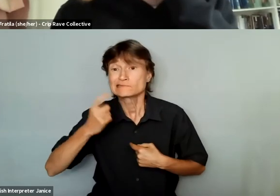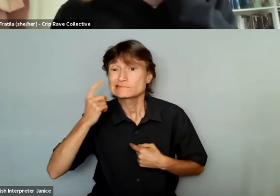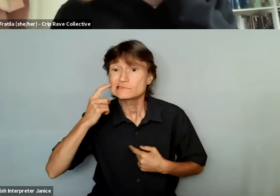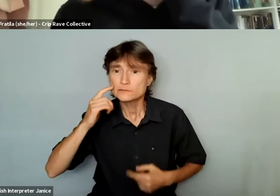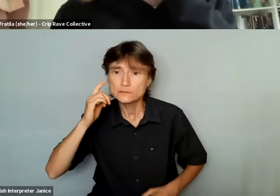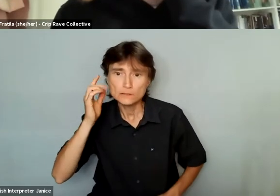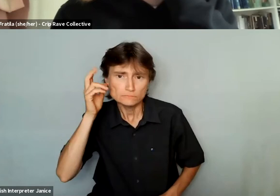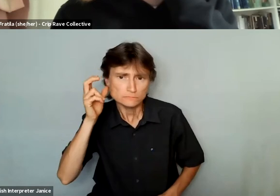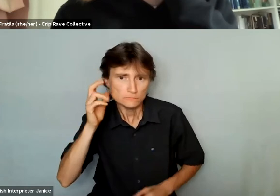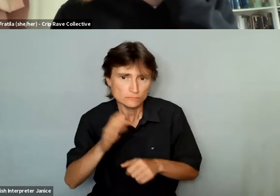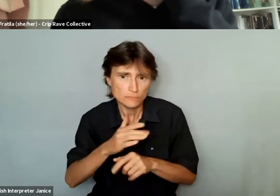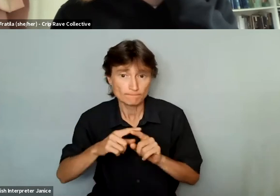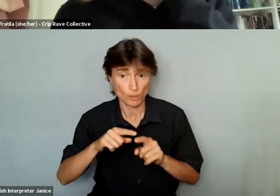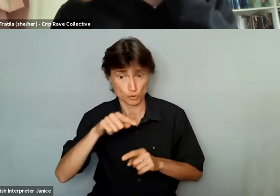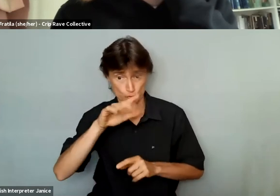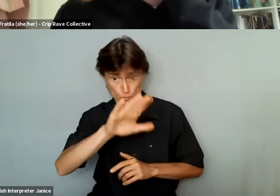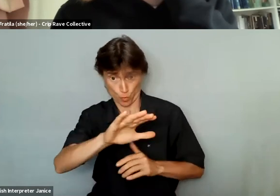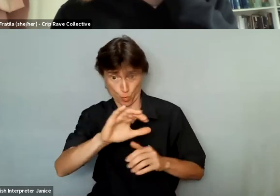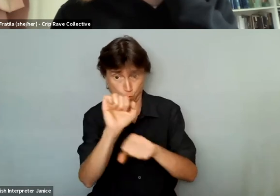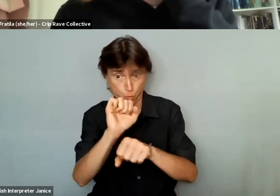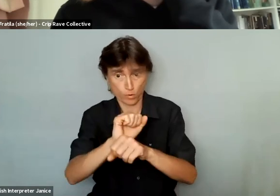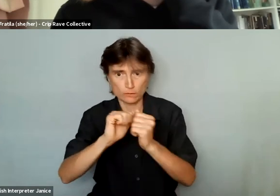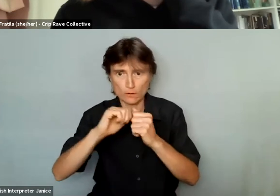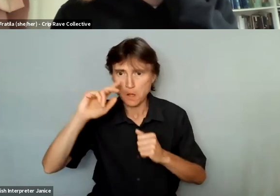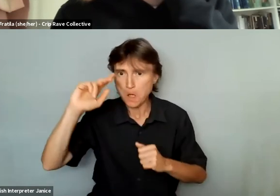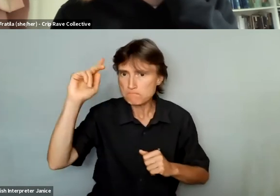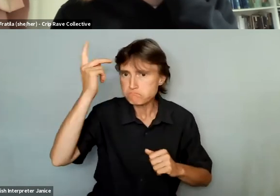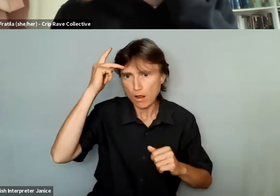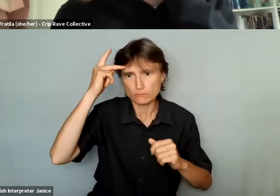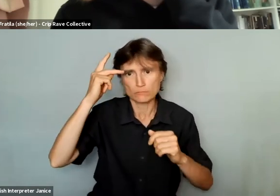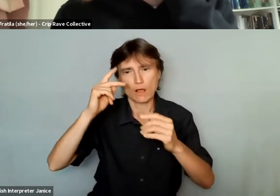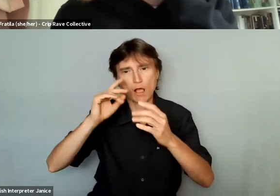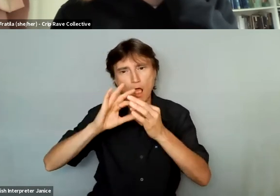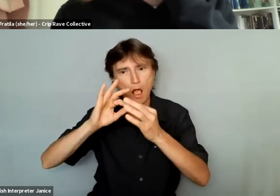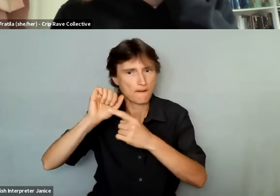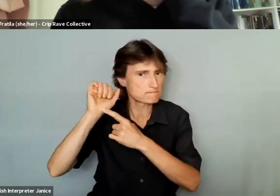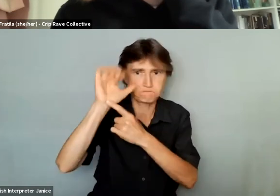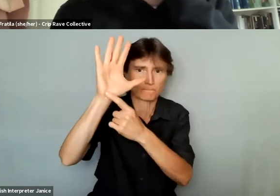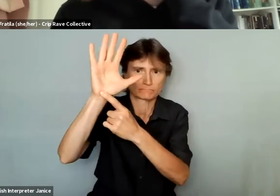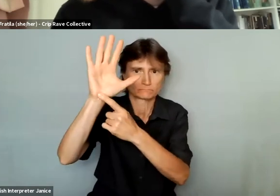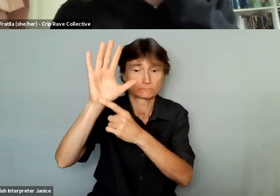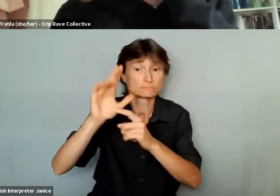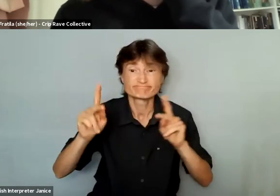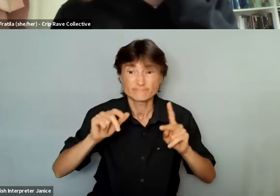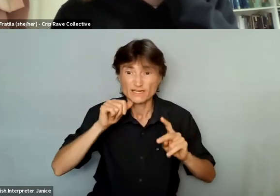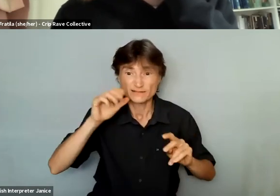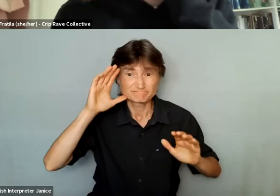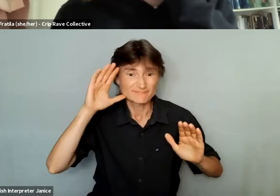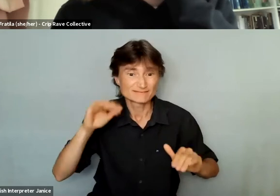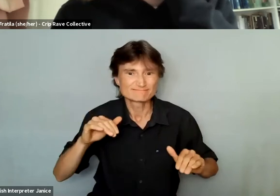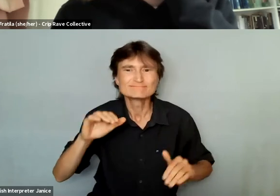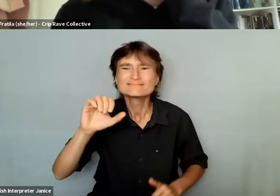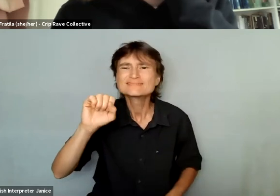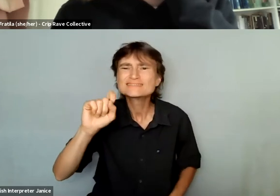you were making a political statement in a situation where that people weren't necessarily expecting it, was the piece with the Stephen